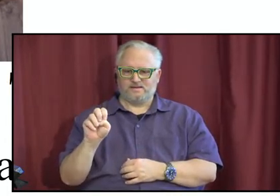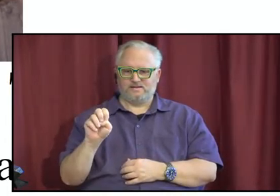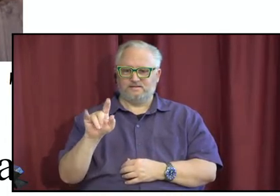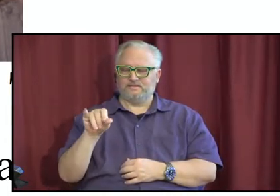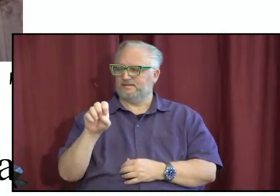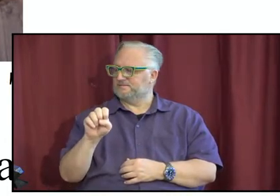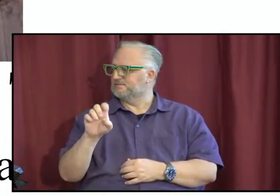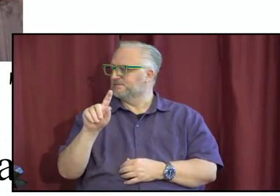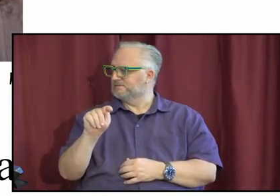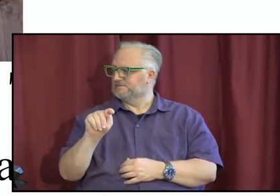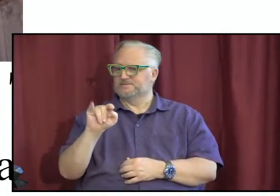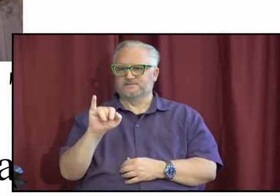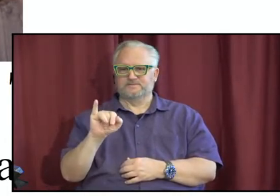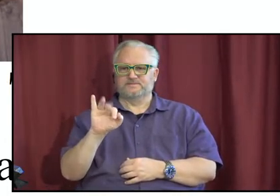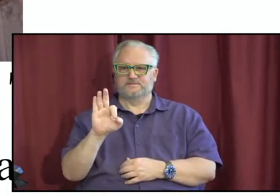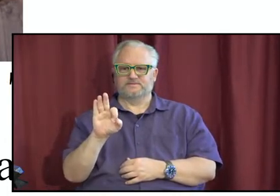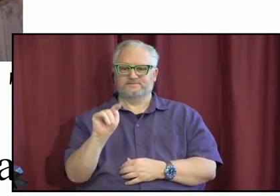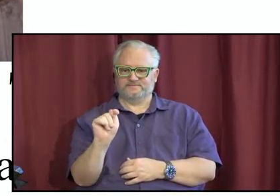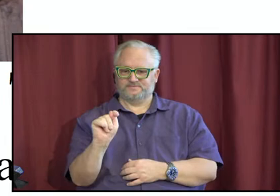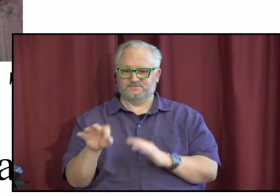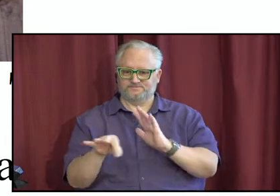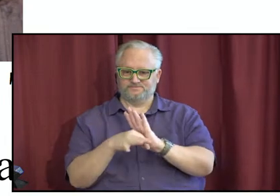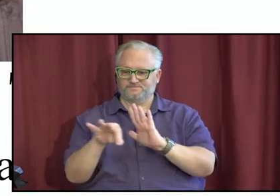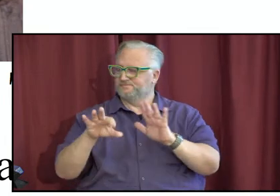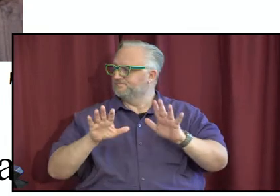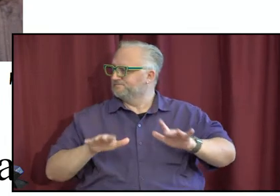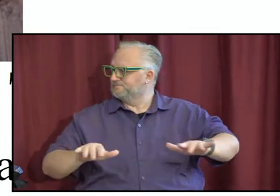Annalise Tift.